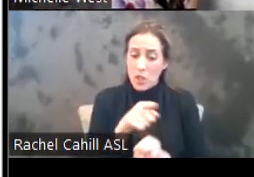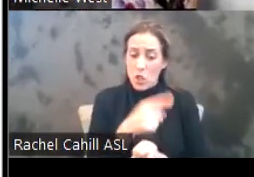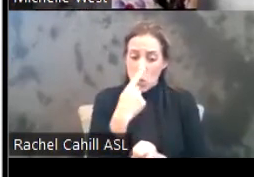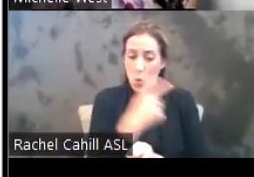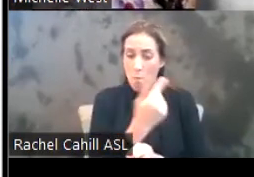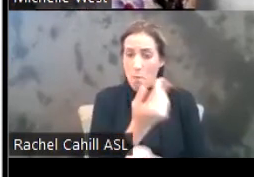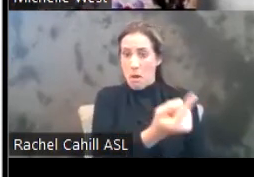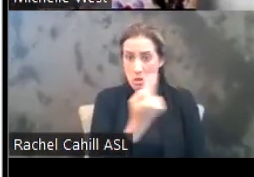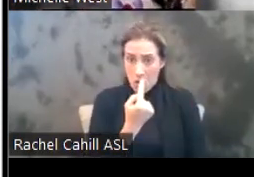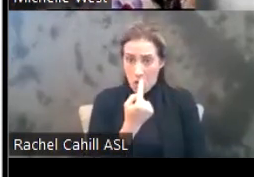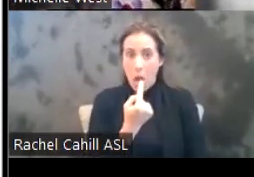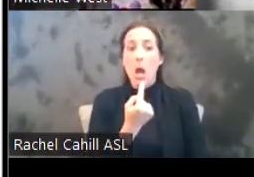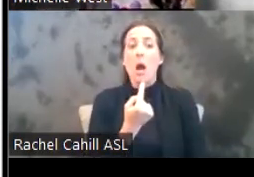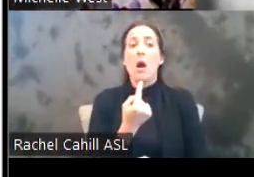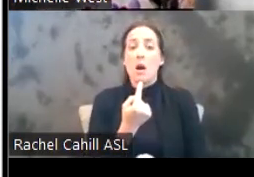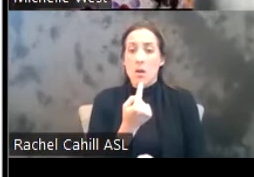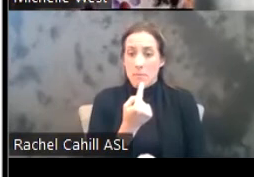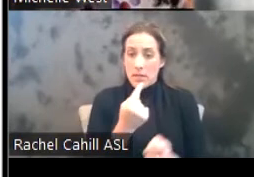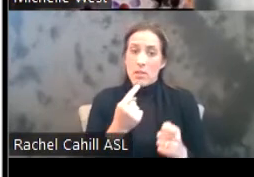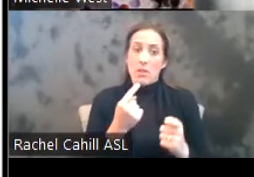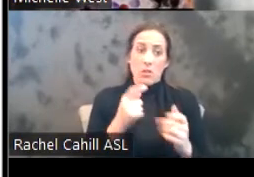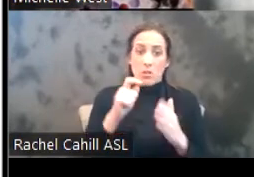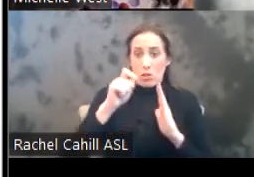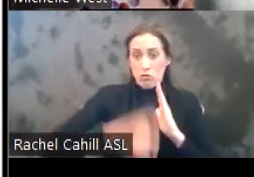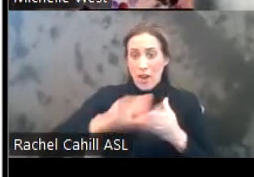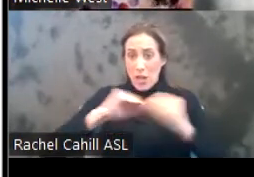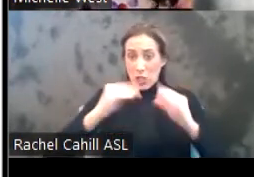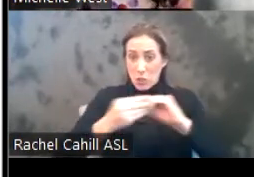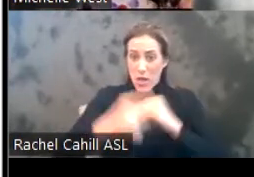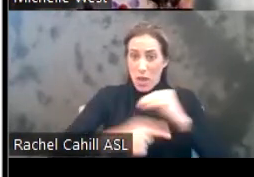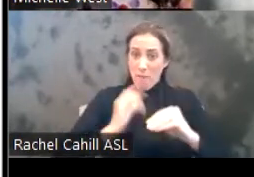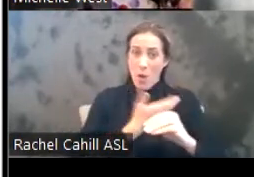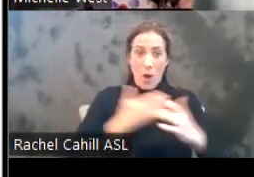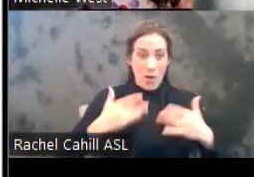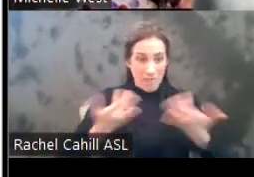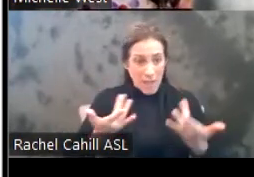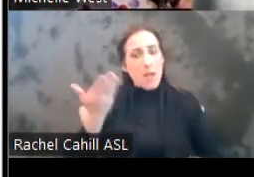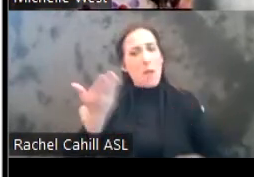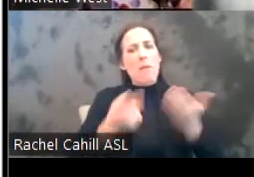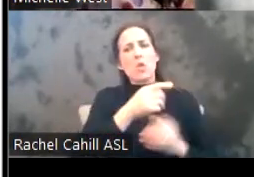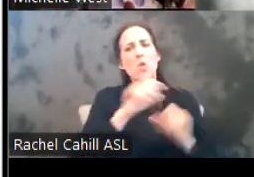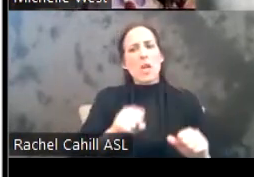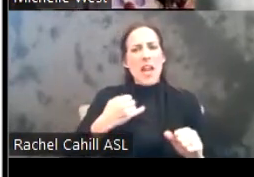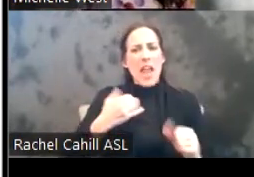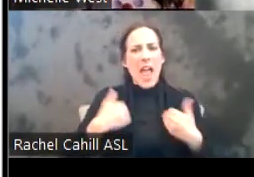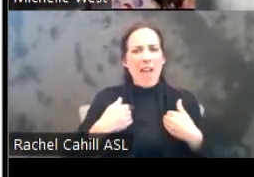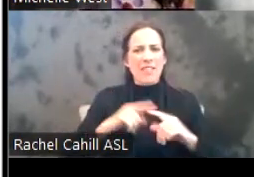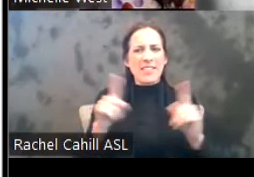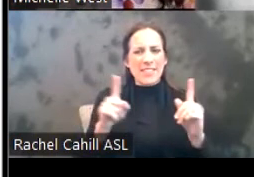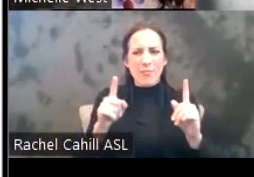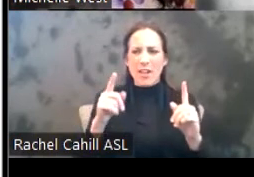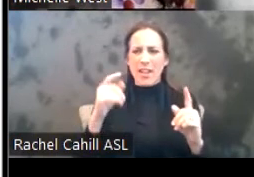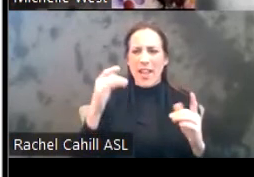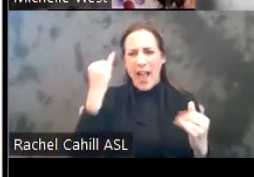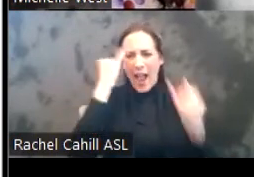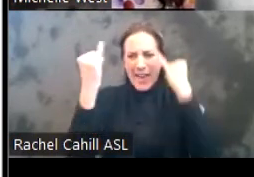and cover that event, make a story on it. Have a couple of stories for them. Like if you have an OIB program